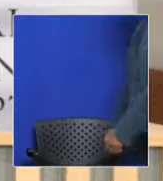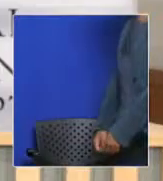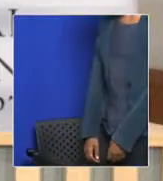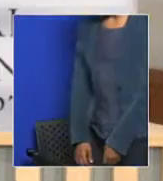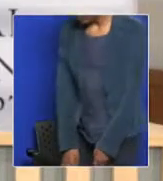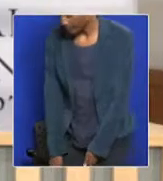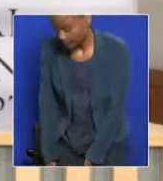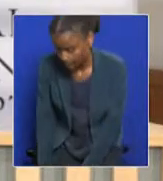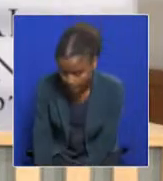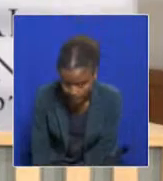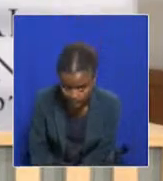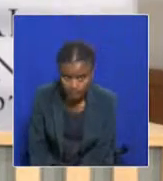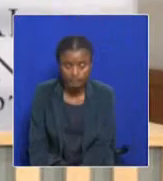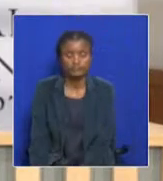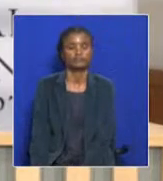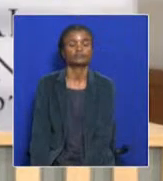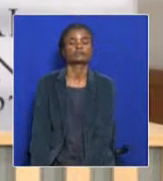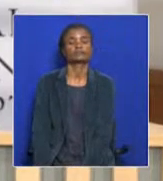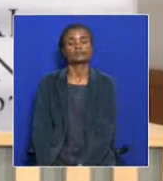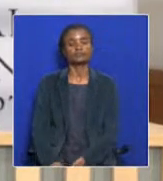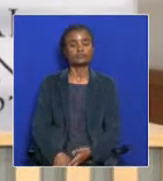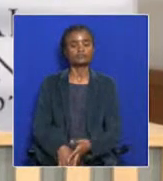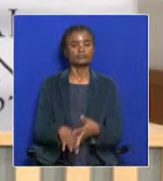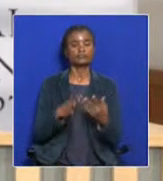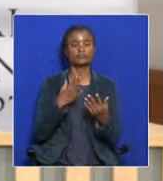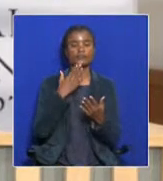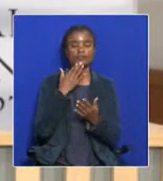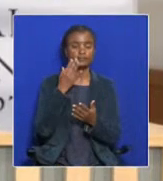from the